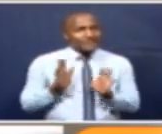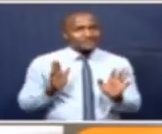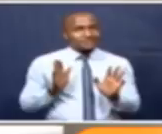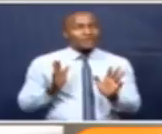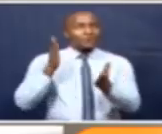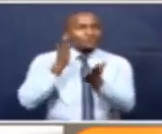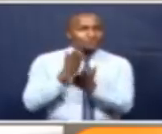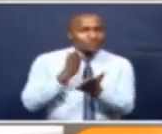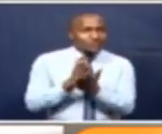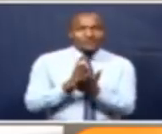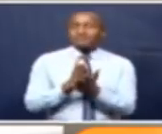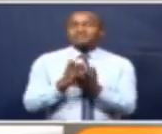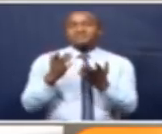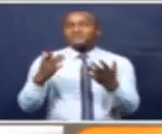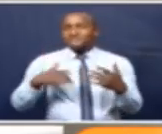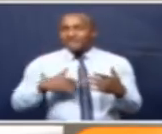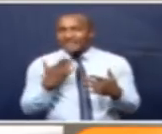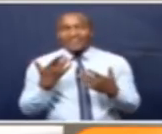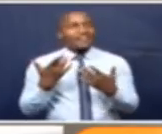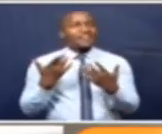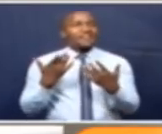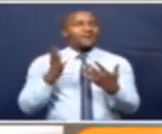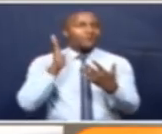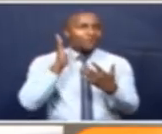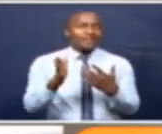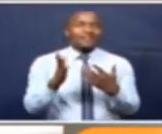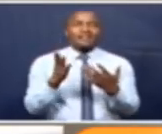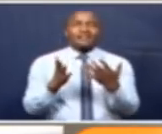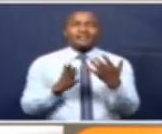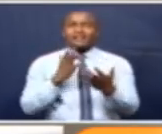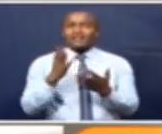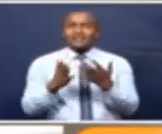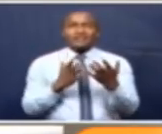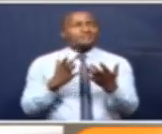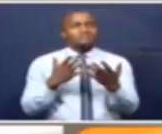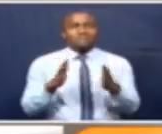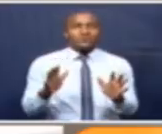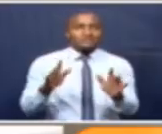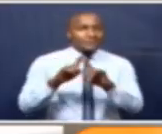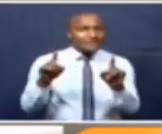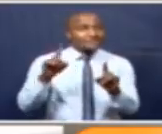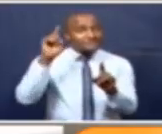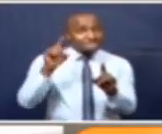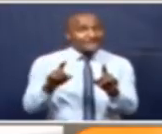to be called a whip, whether that truth is going to be called you to be given names, you just have to